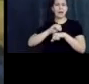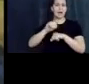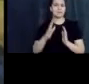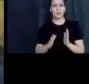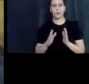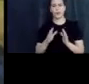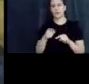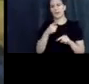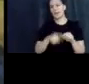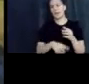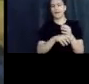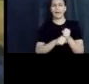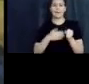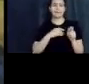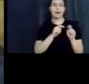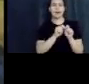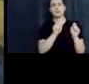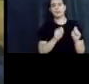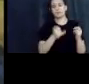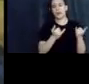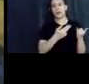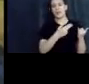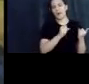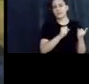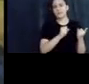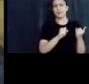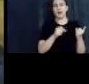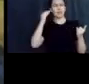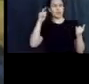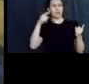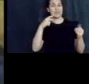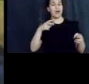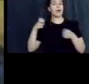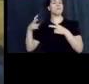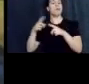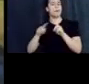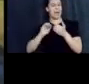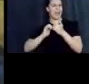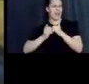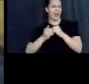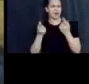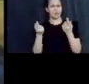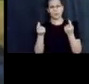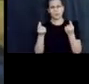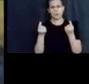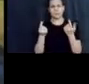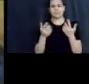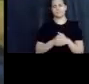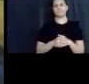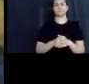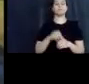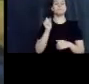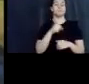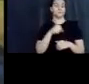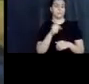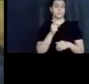my transcript right now? How, I know you said upload it, but like, how do I do that? Yes, so let me